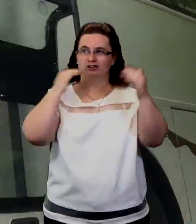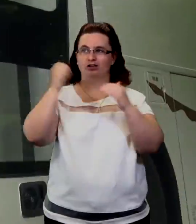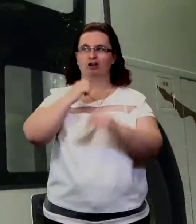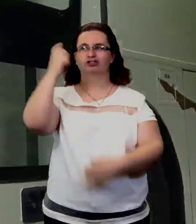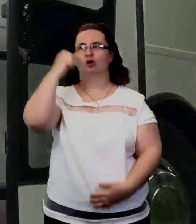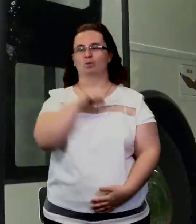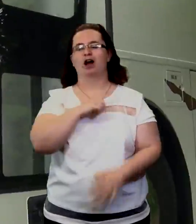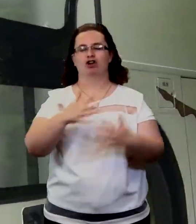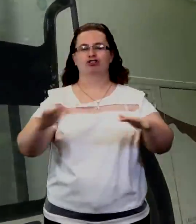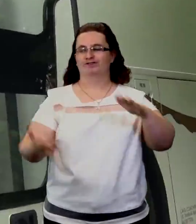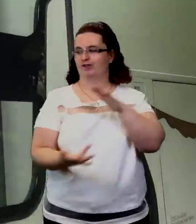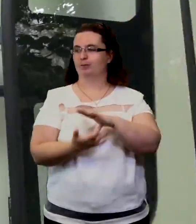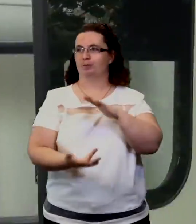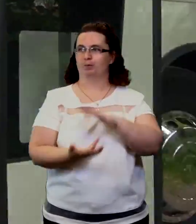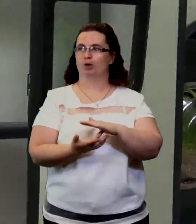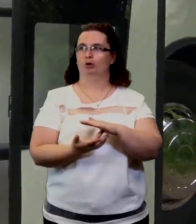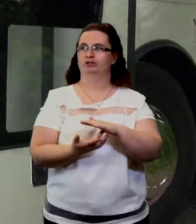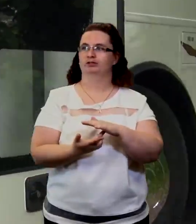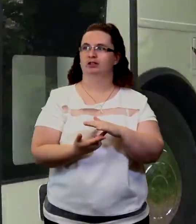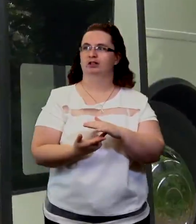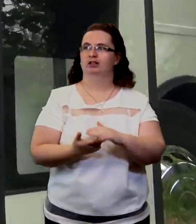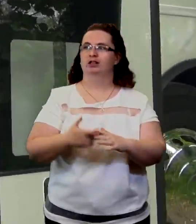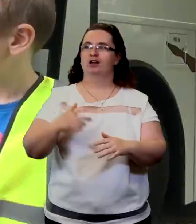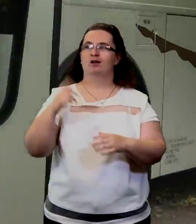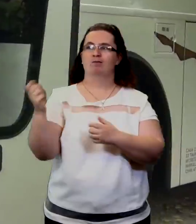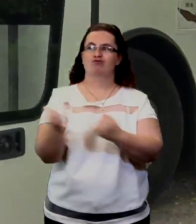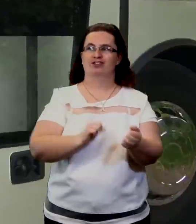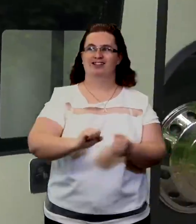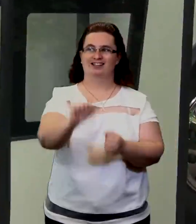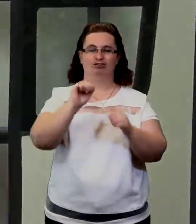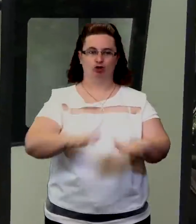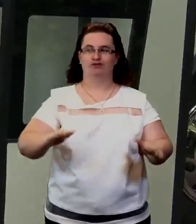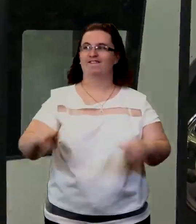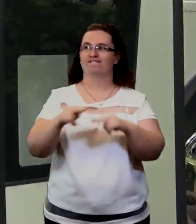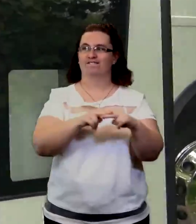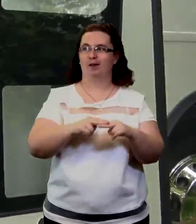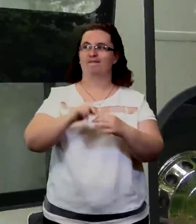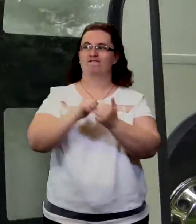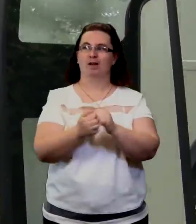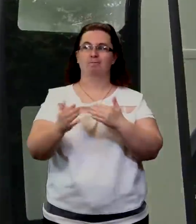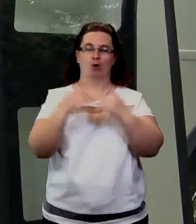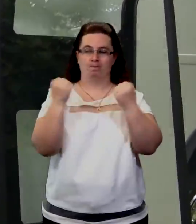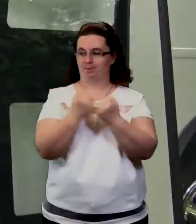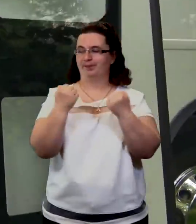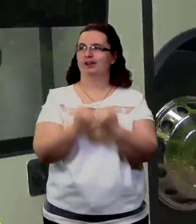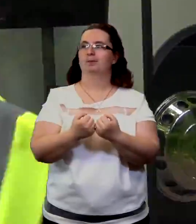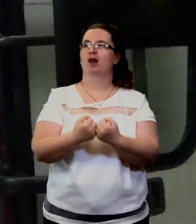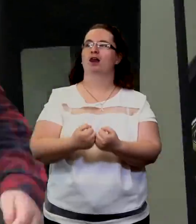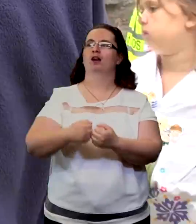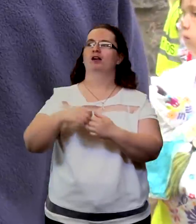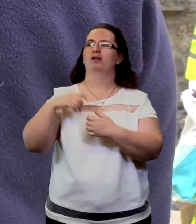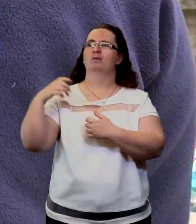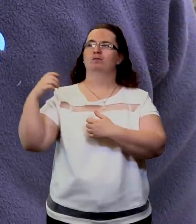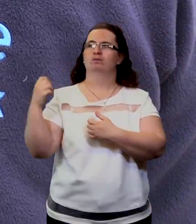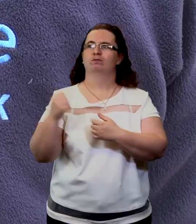to experience it so that when they become adults they understand why the countryside's important and they want to bring their children and families and friends and